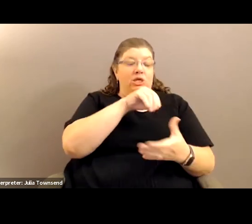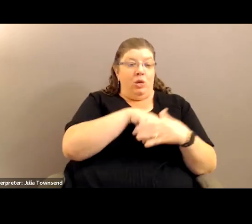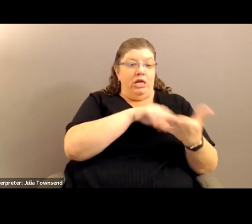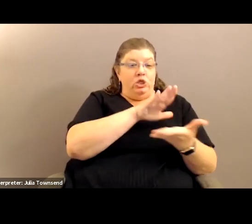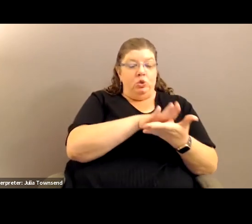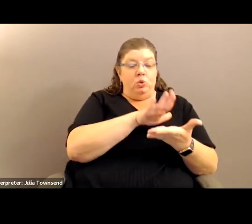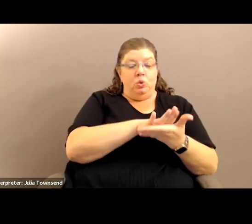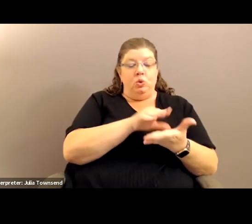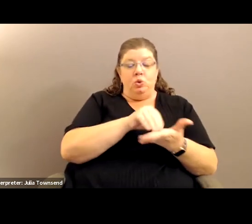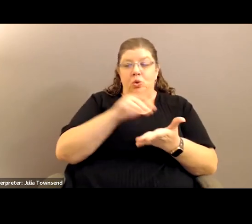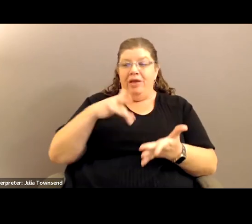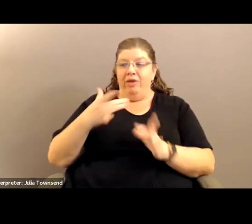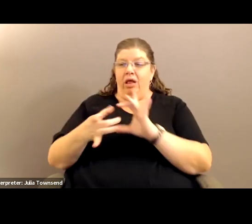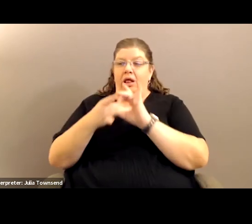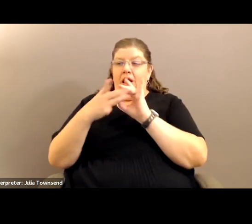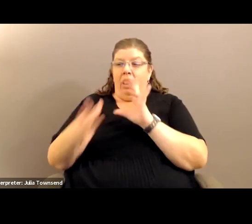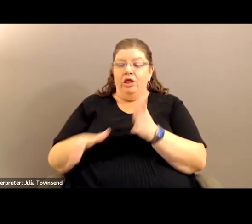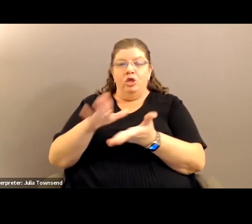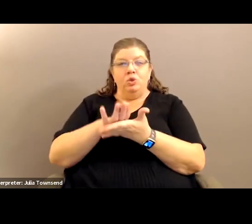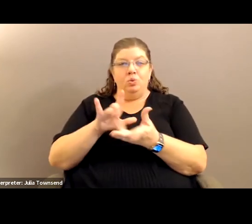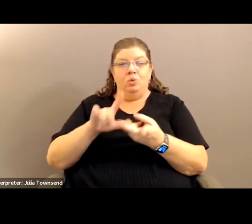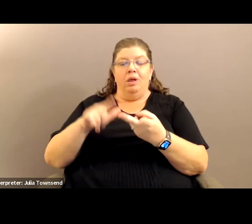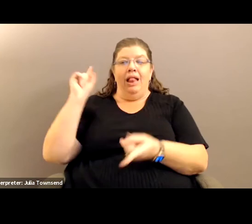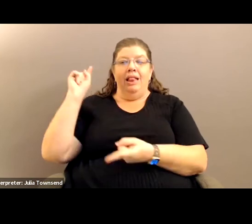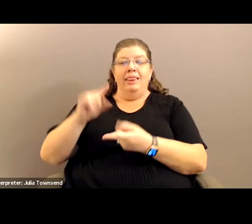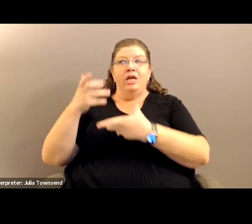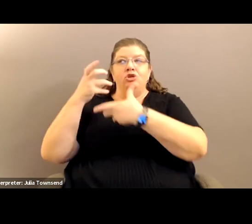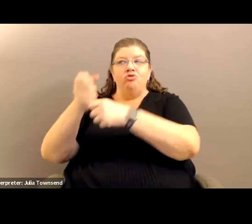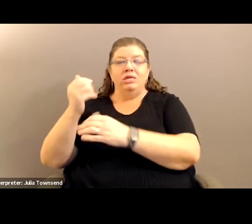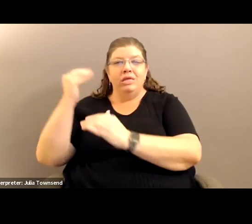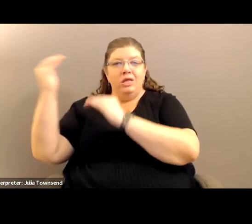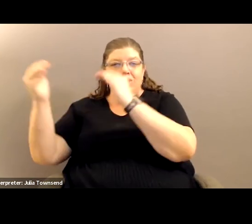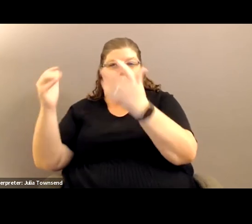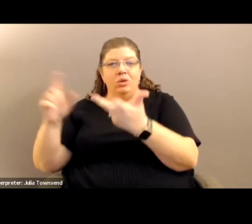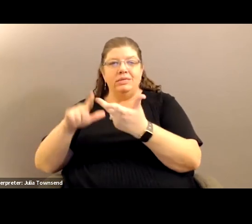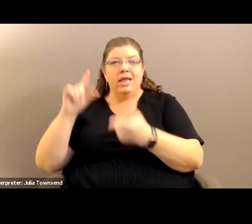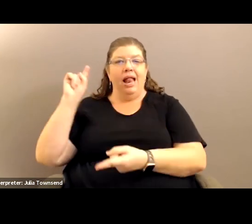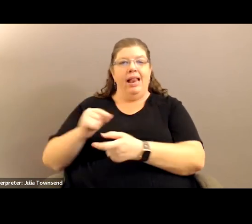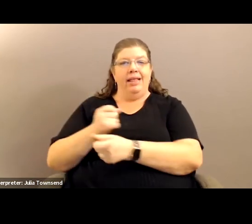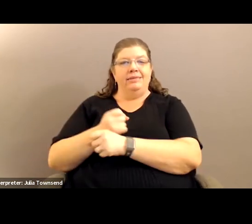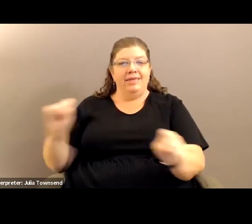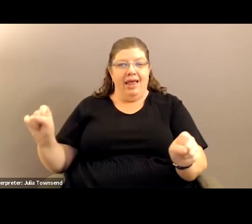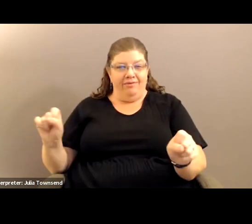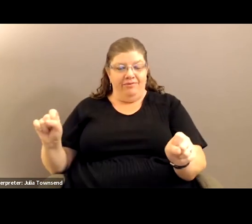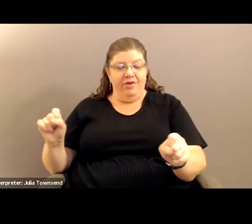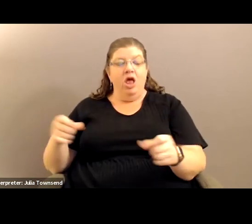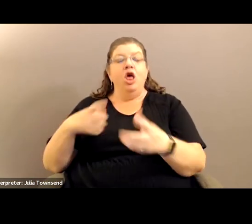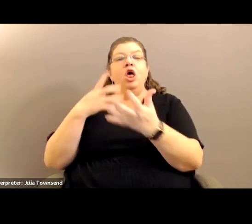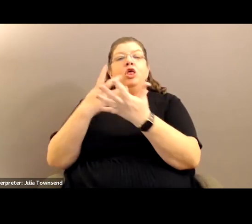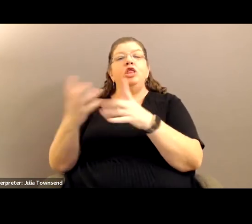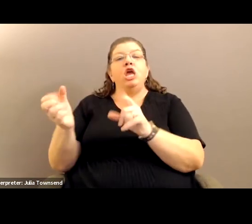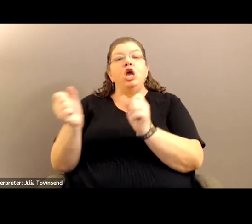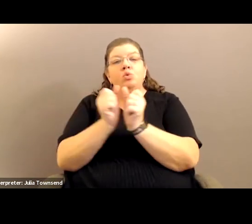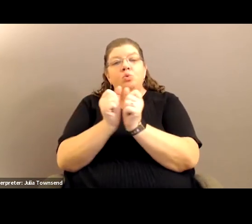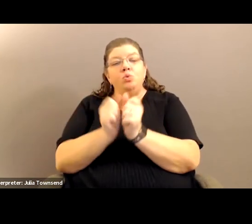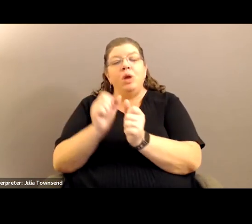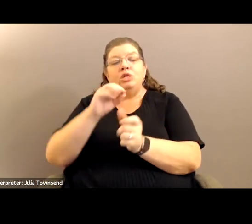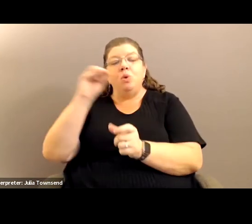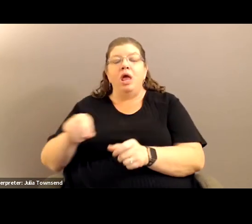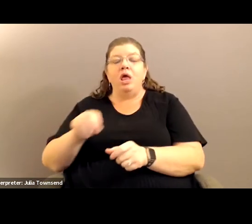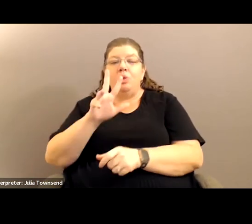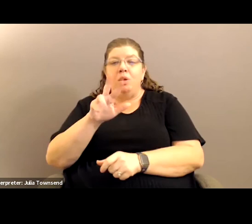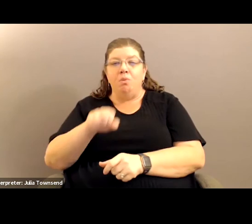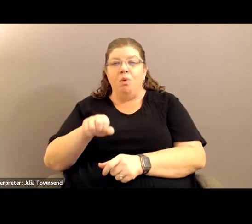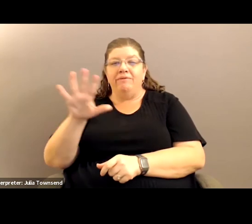less connected with the school as trusting of the adults unless safe the arrest rates for schools with sros were 3.5 times the rate of those without